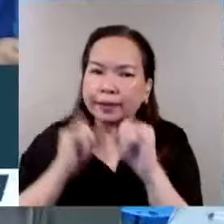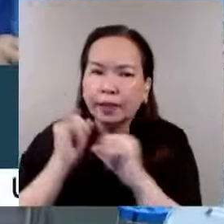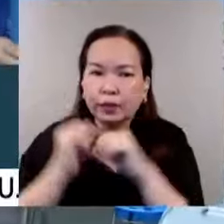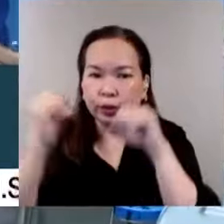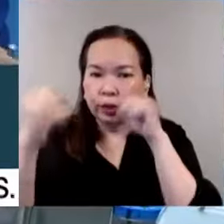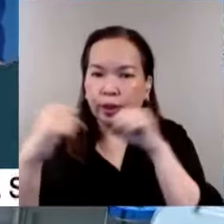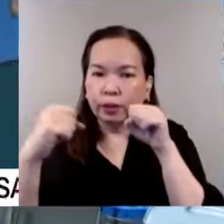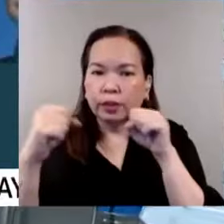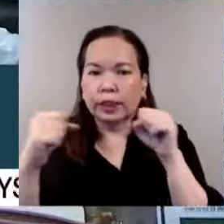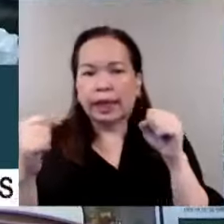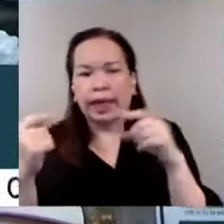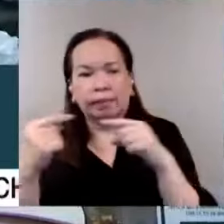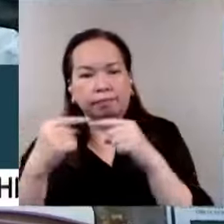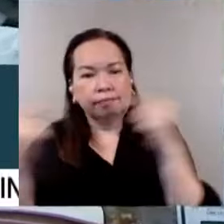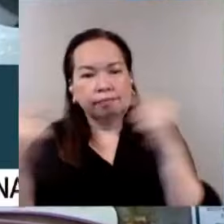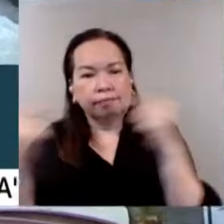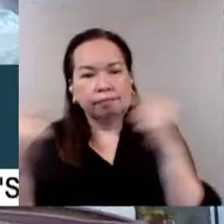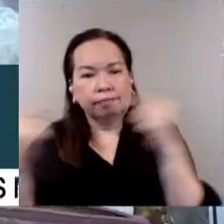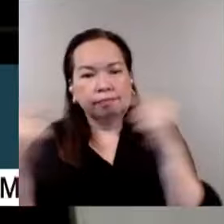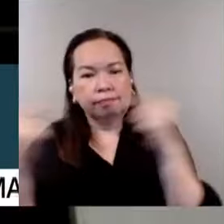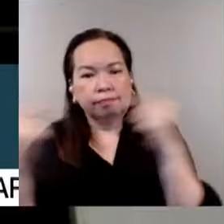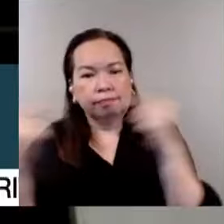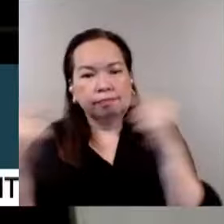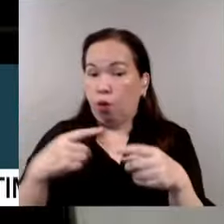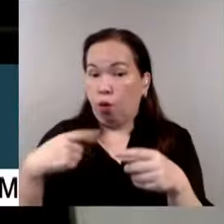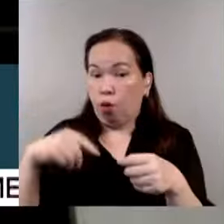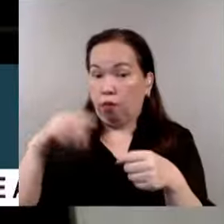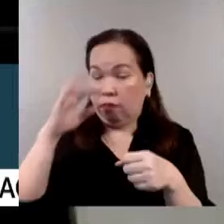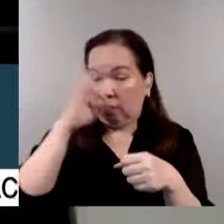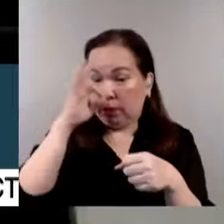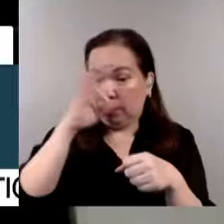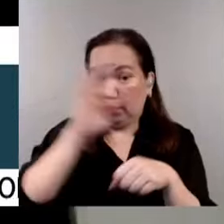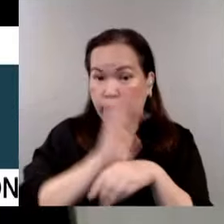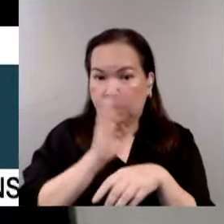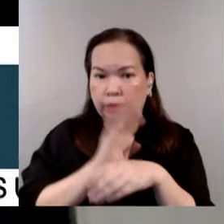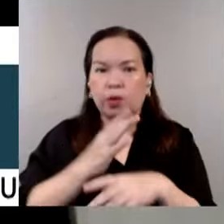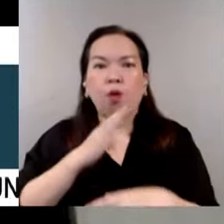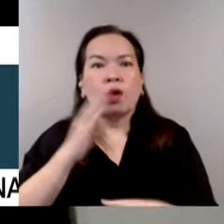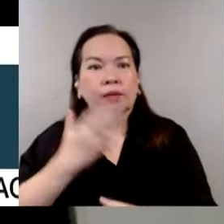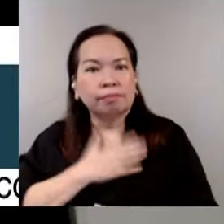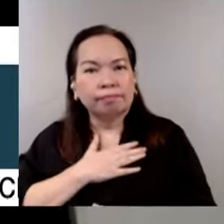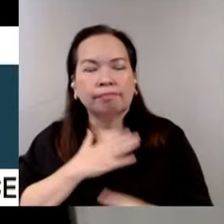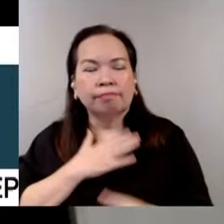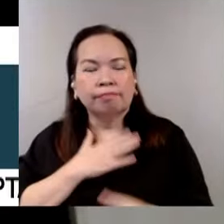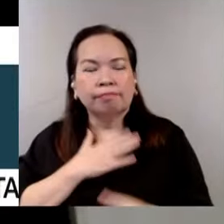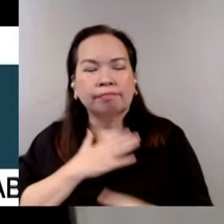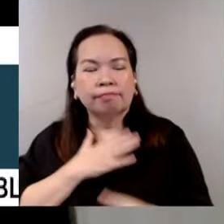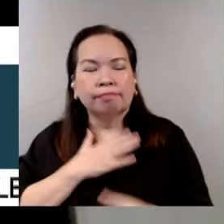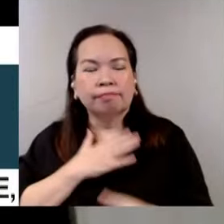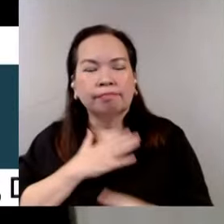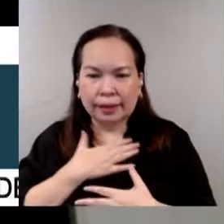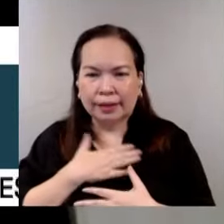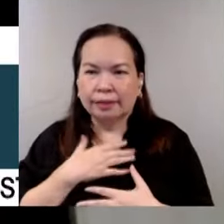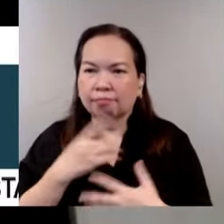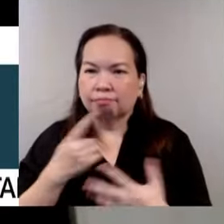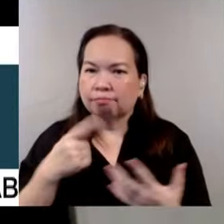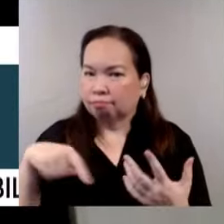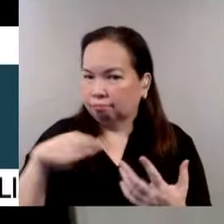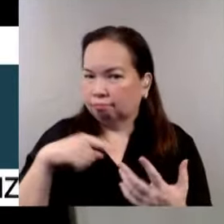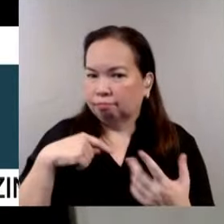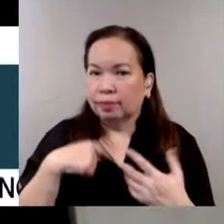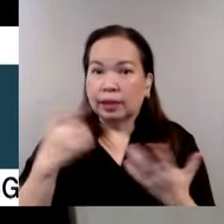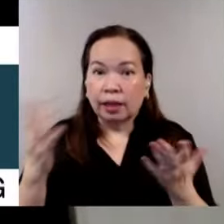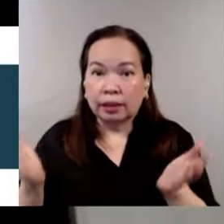Local businessmen welcome the enactment of the measure. We in the industry are happy na this is an